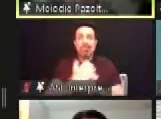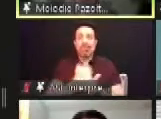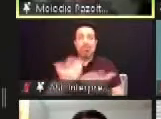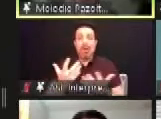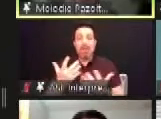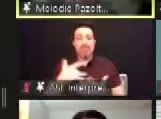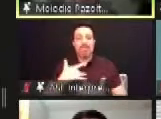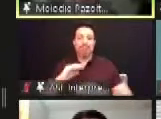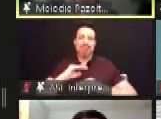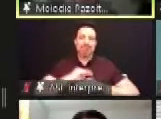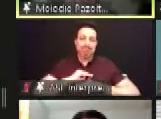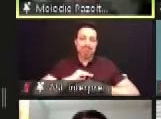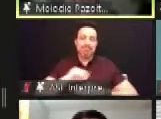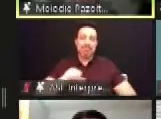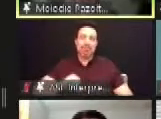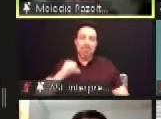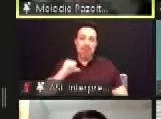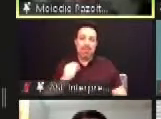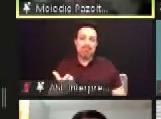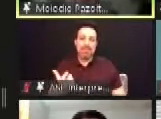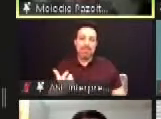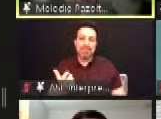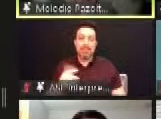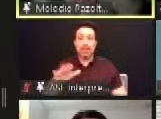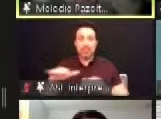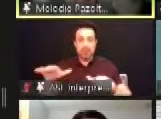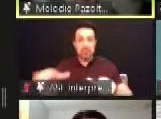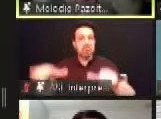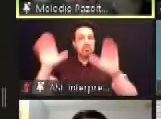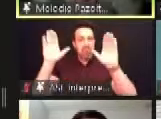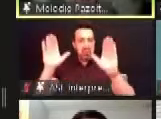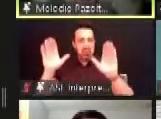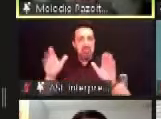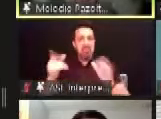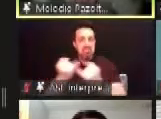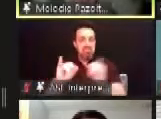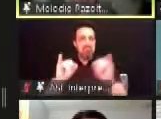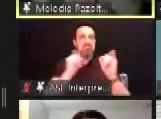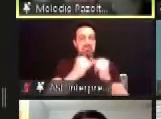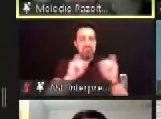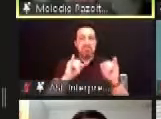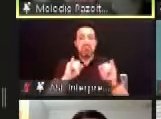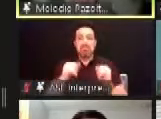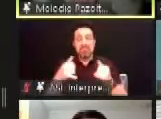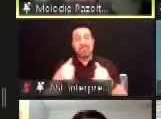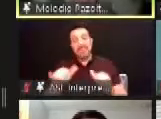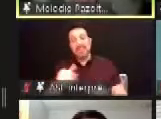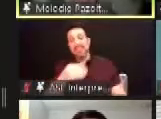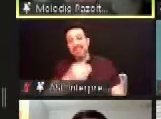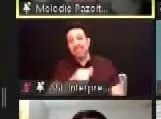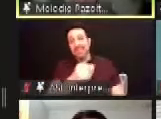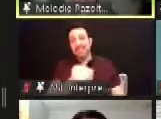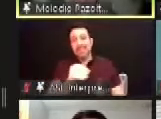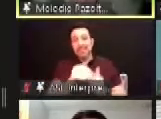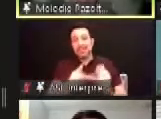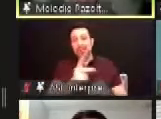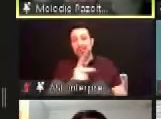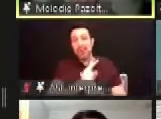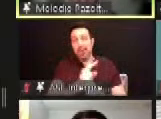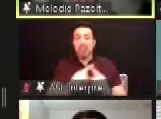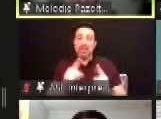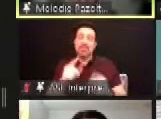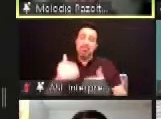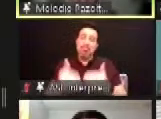satisfaction and pride. Her children have grown and are doing well on their own, and she's still making payments on those student loans, but she's making